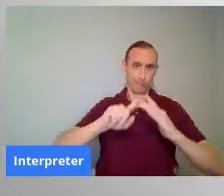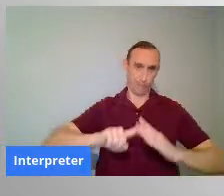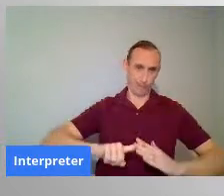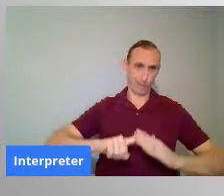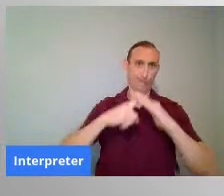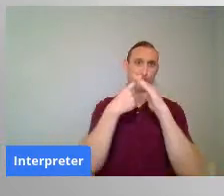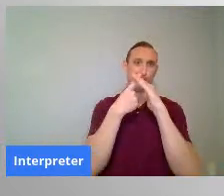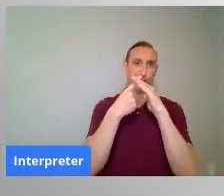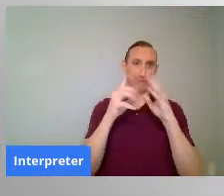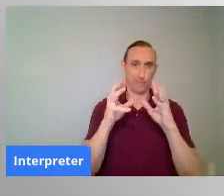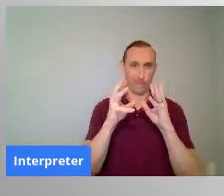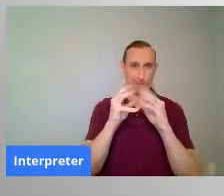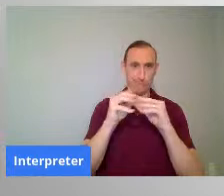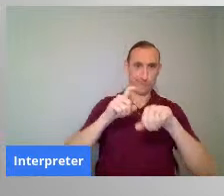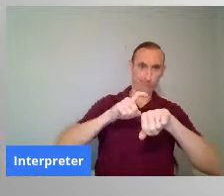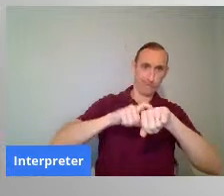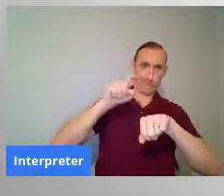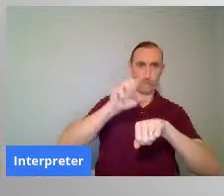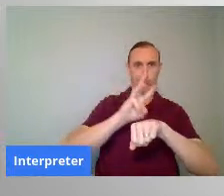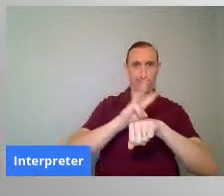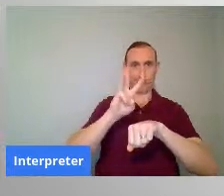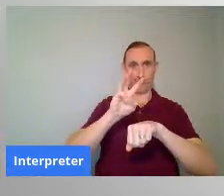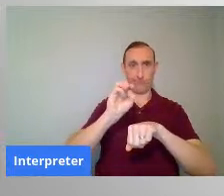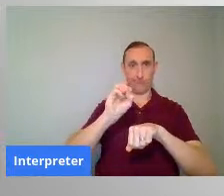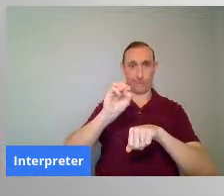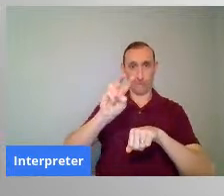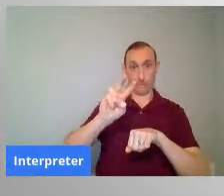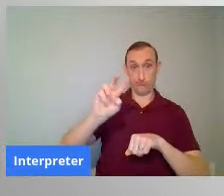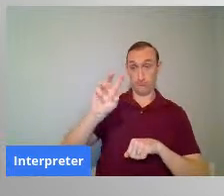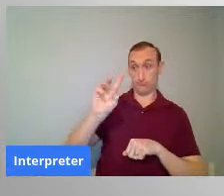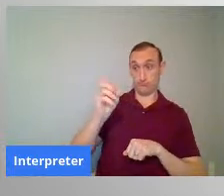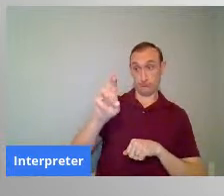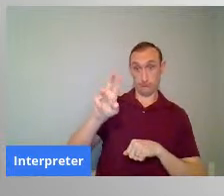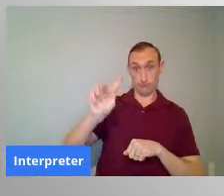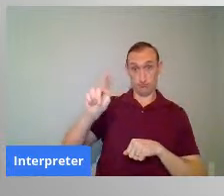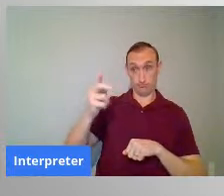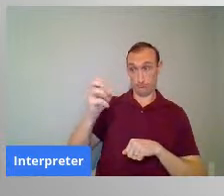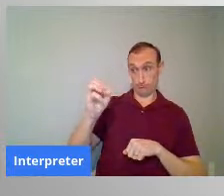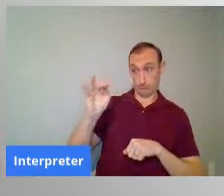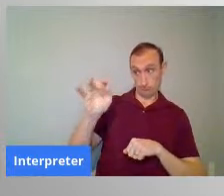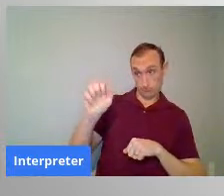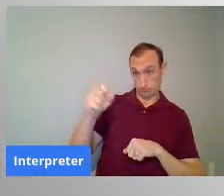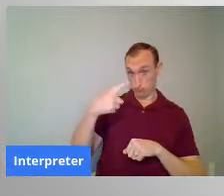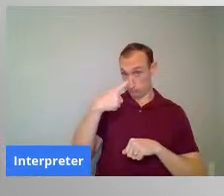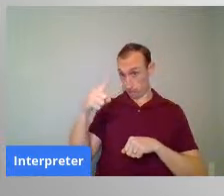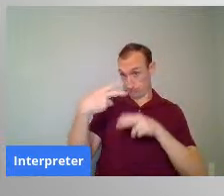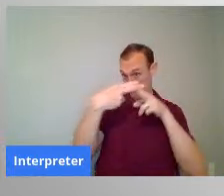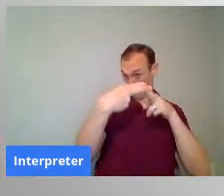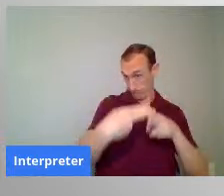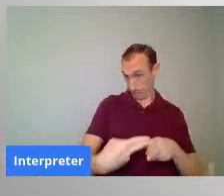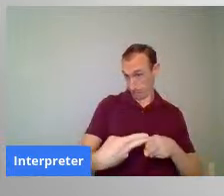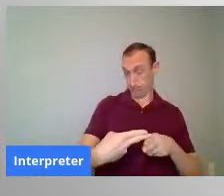at 6:02. Dr. Thomas, if you would conduct roll call for us. Yes, ma'am.